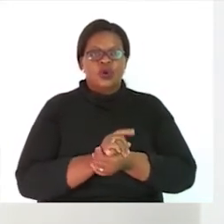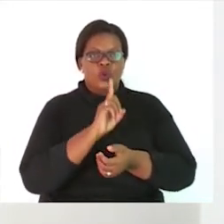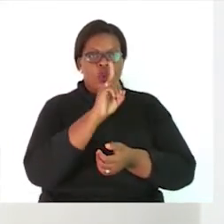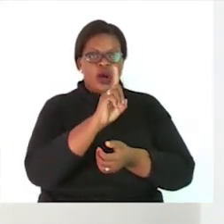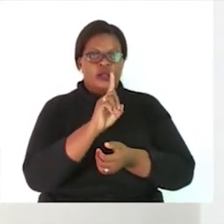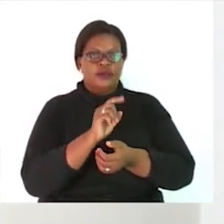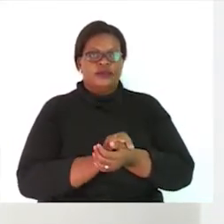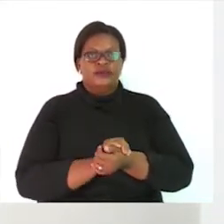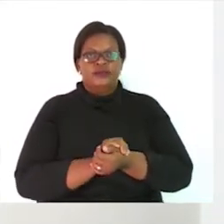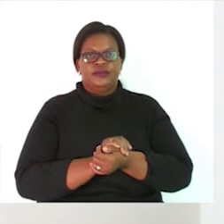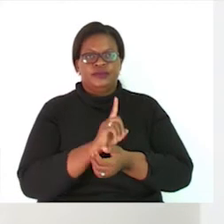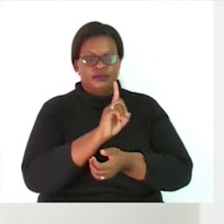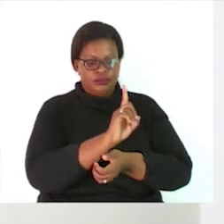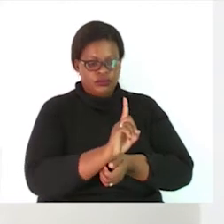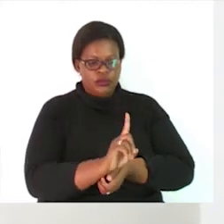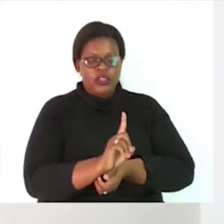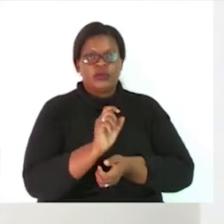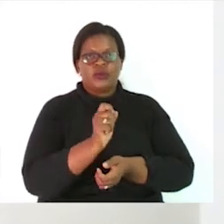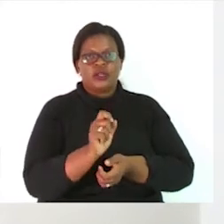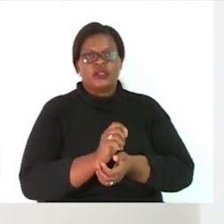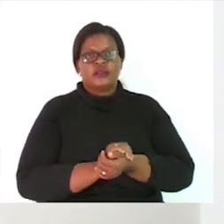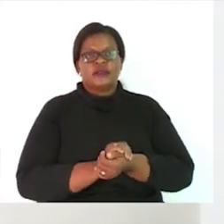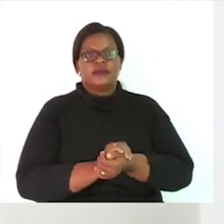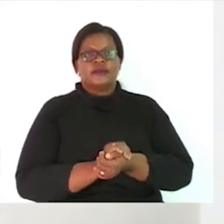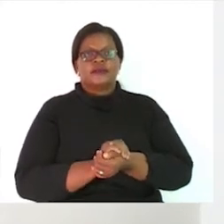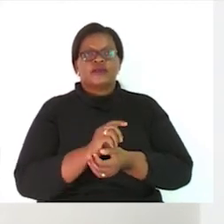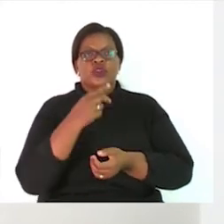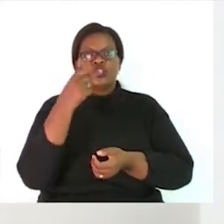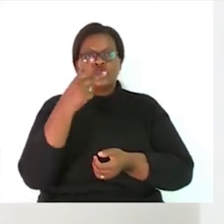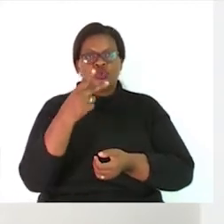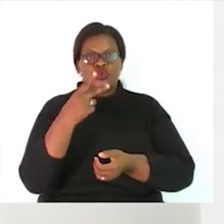says 1 because we have a 1 there and we have a 1 there. 2,